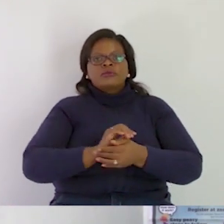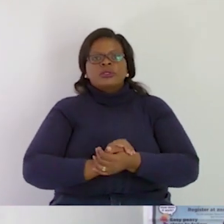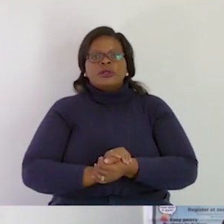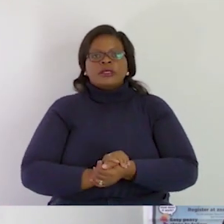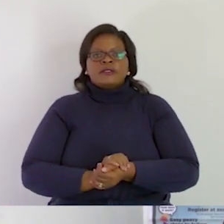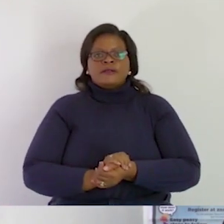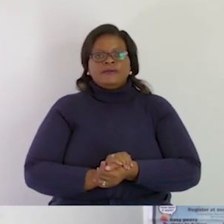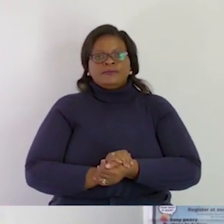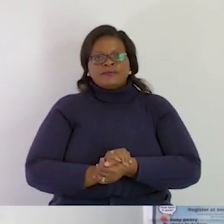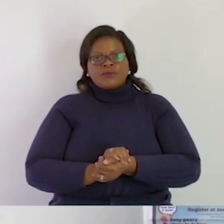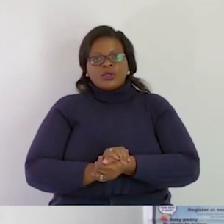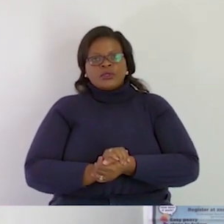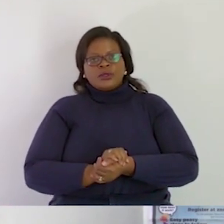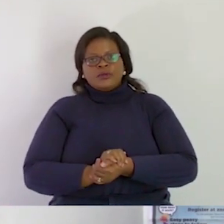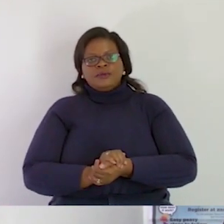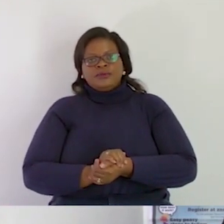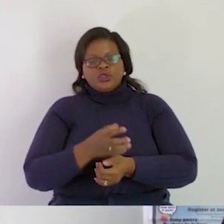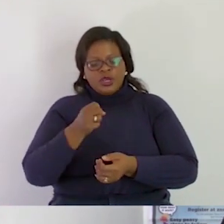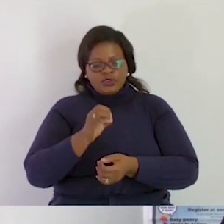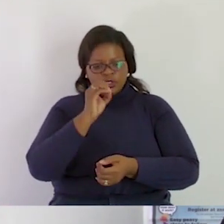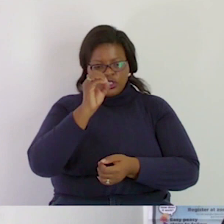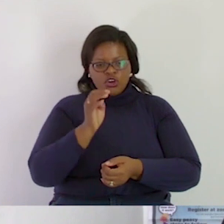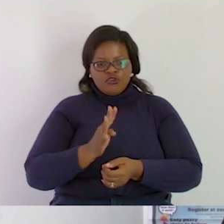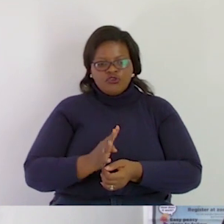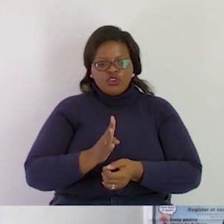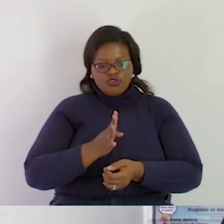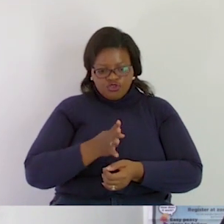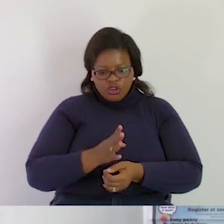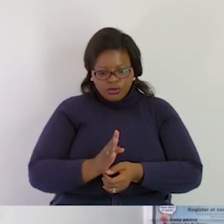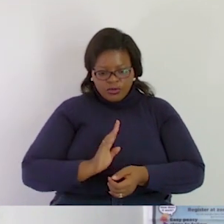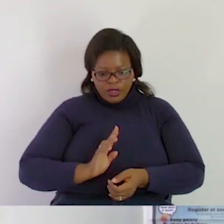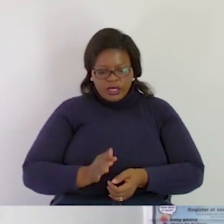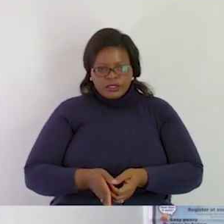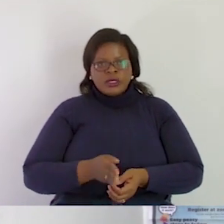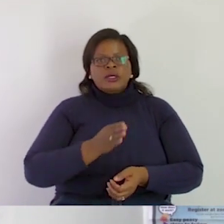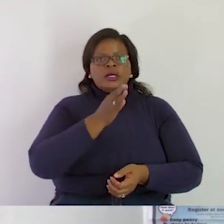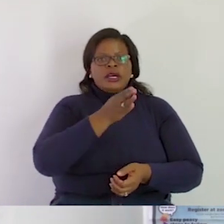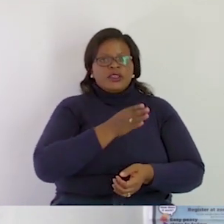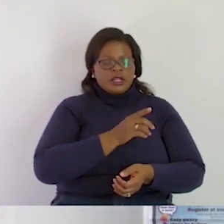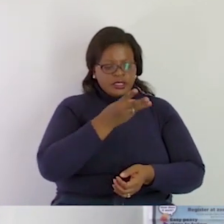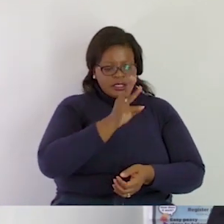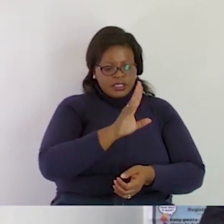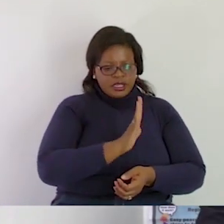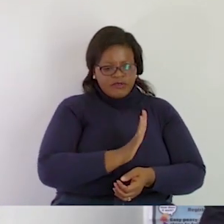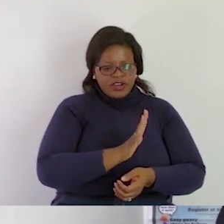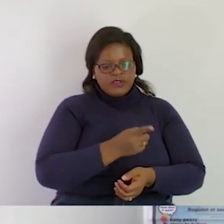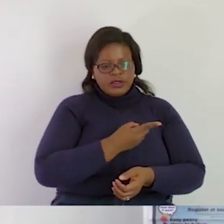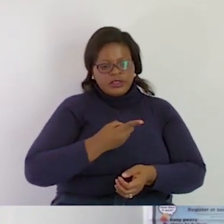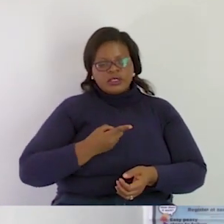you add these two to give me 4, if you add these to give you 11, so the answer will be 114.